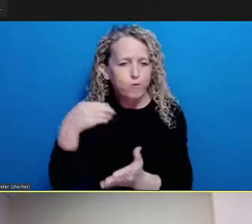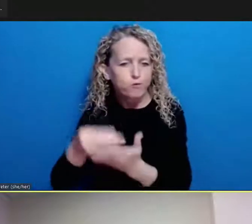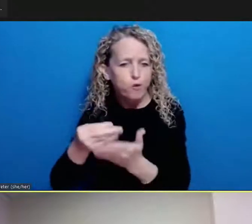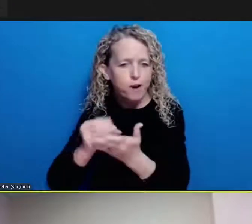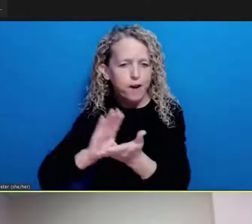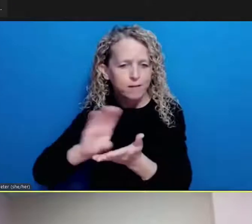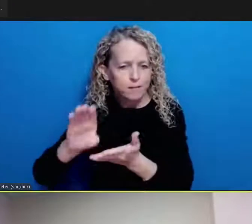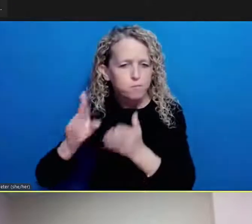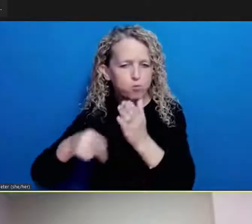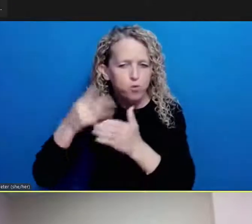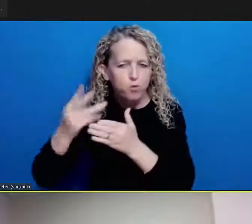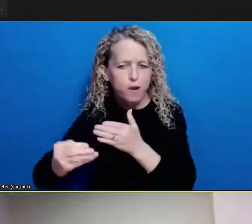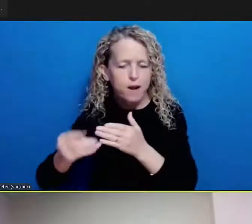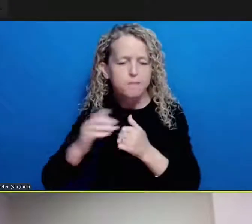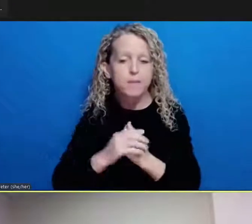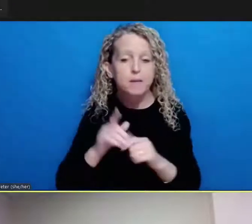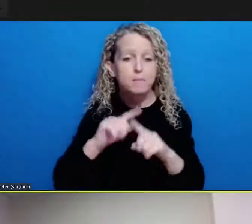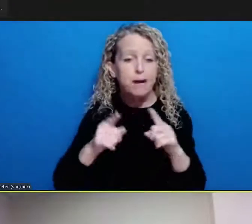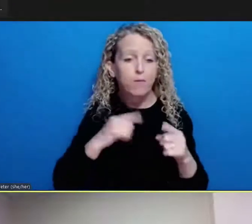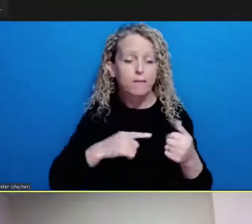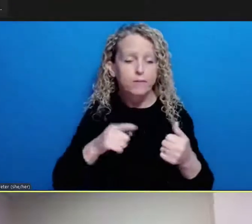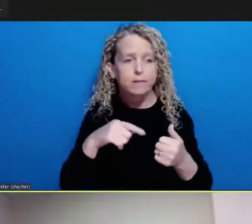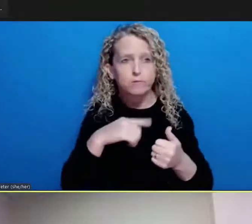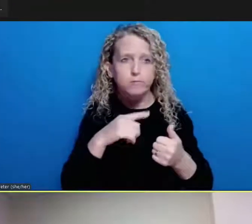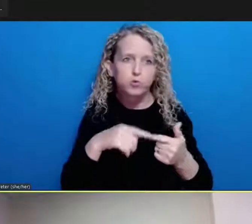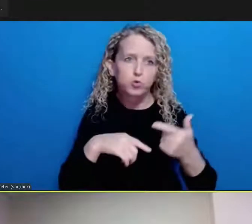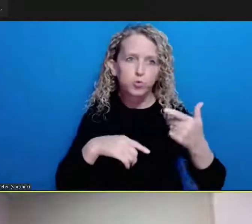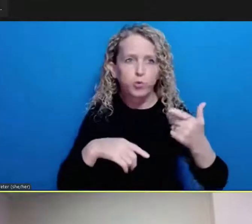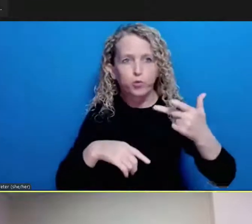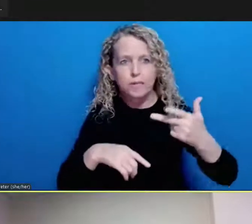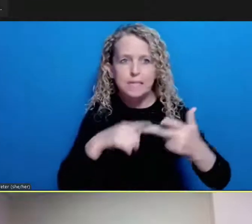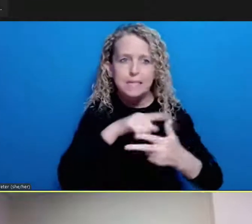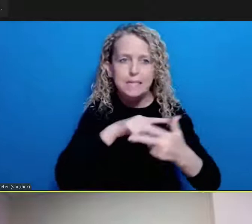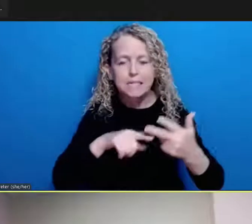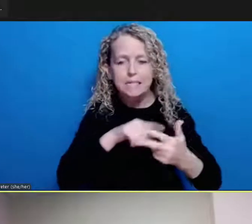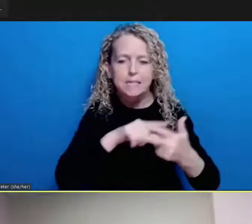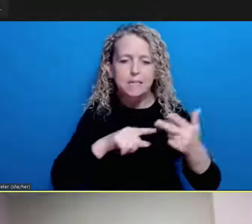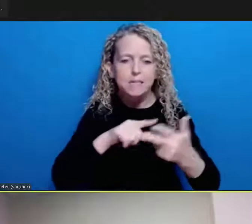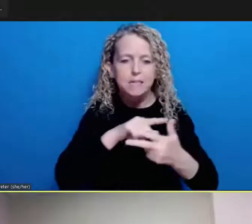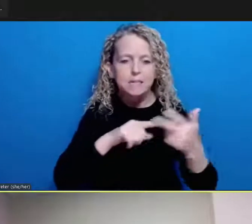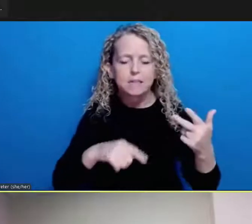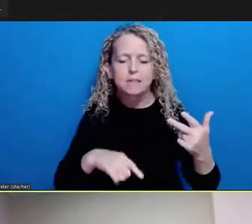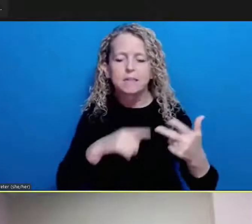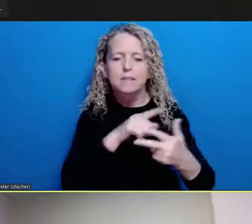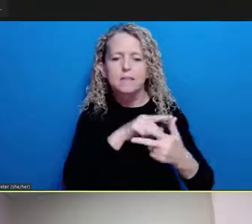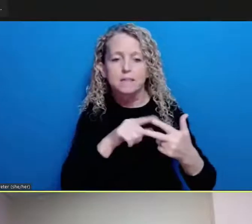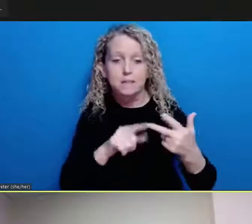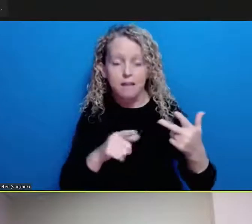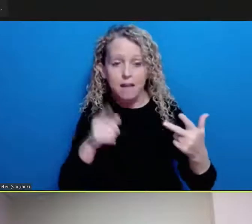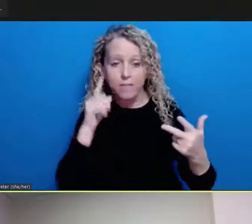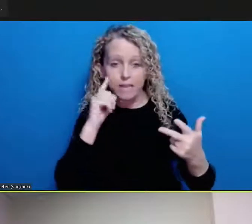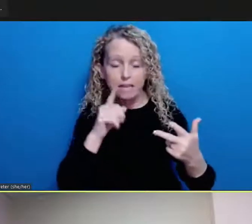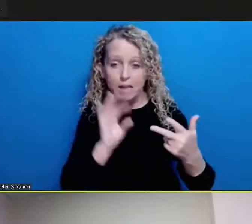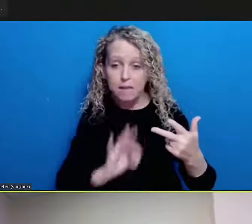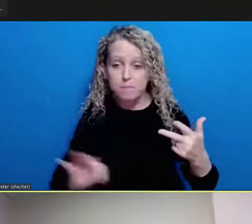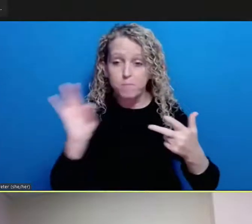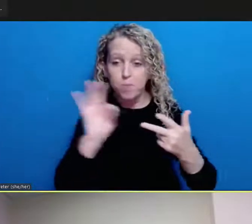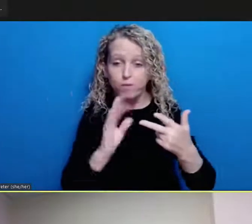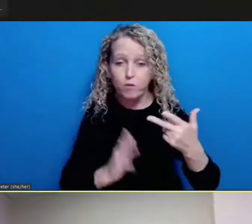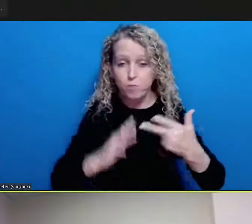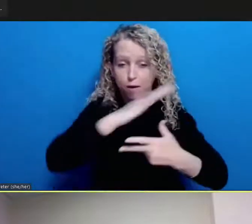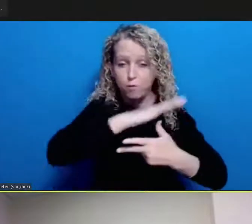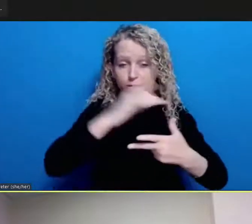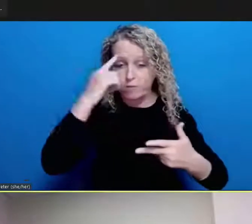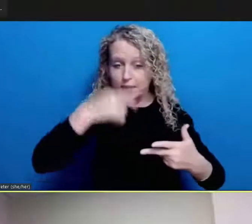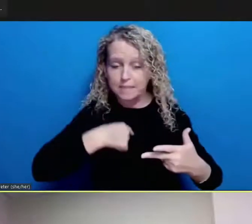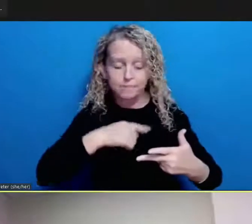or 3 priorities, I think what comes to mind for me is education would be the first thing. It's always